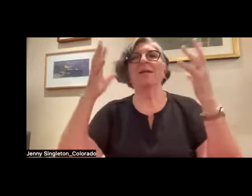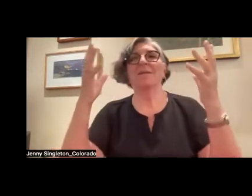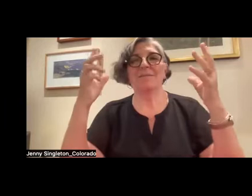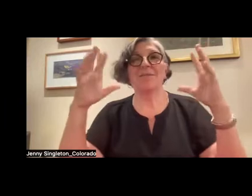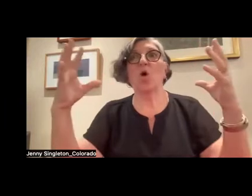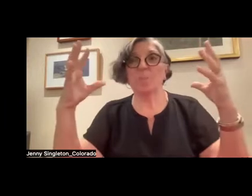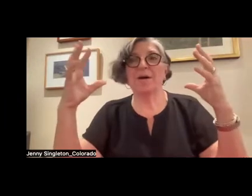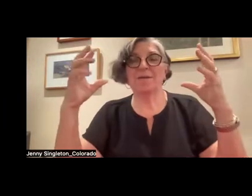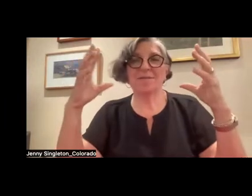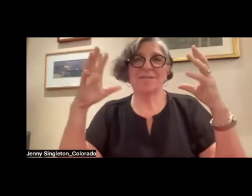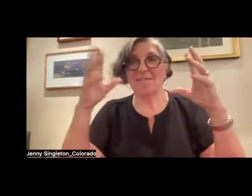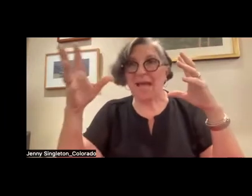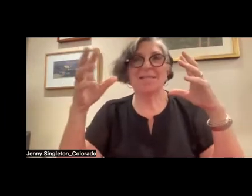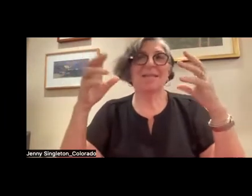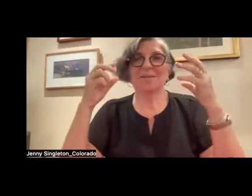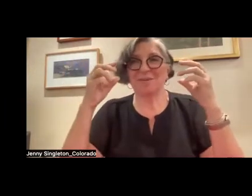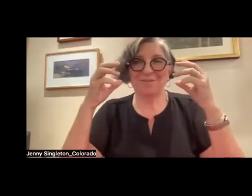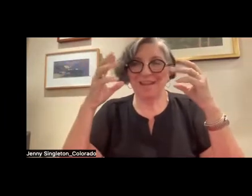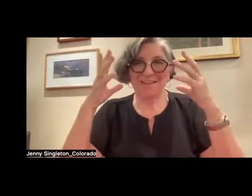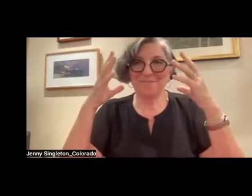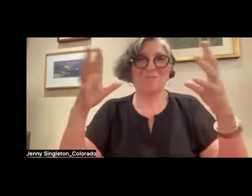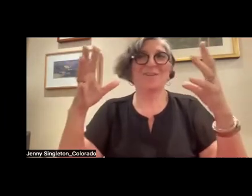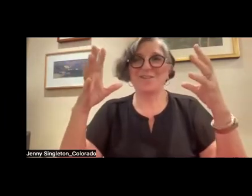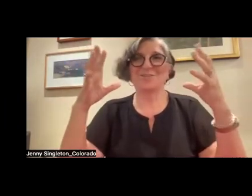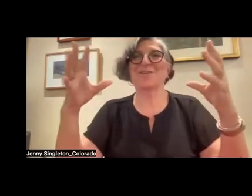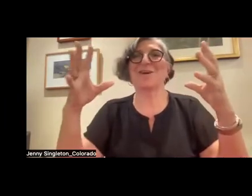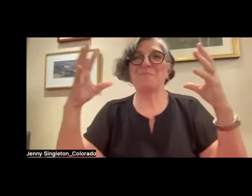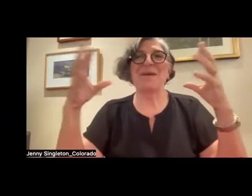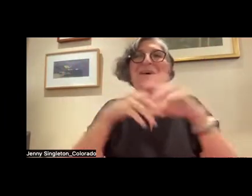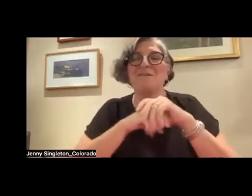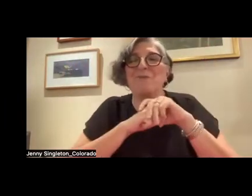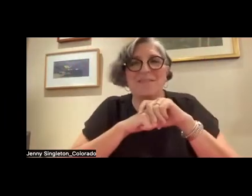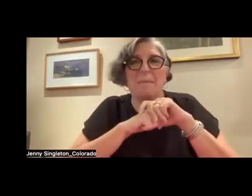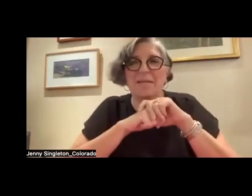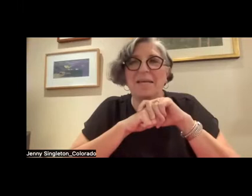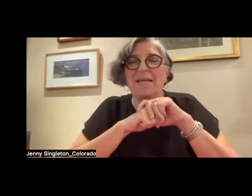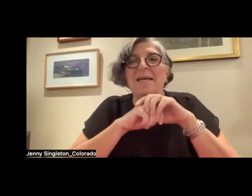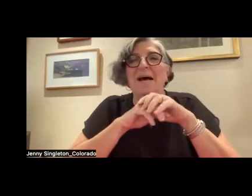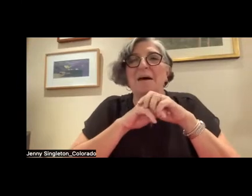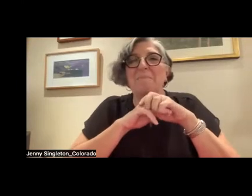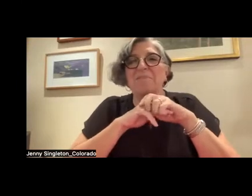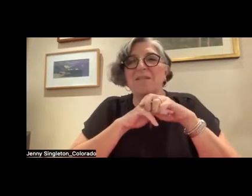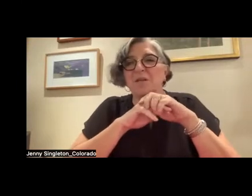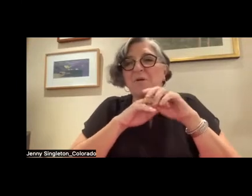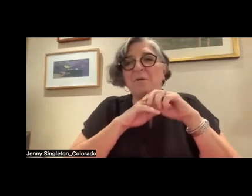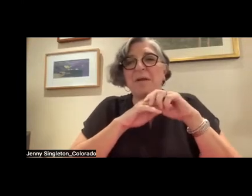whole scope, syntactic and morphological scope of what's happening.